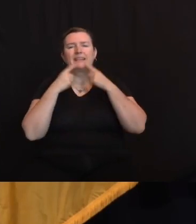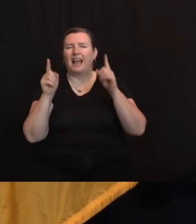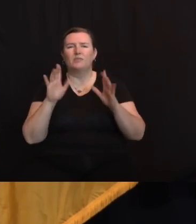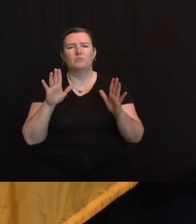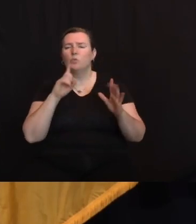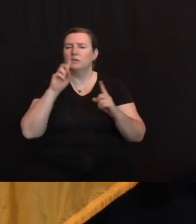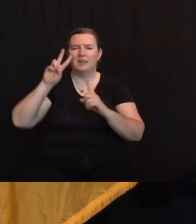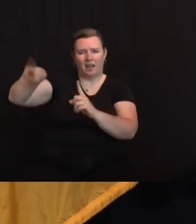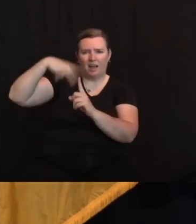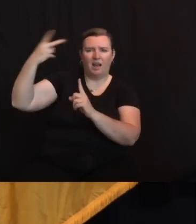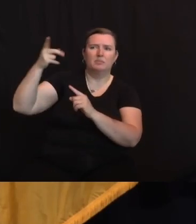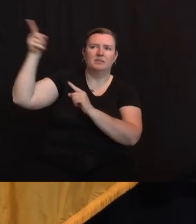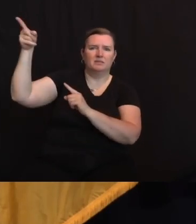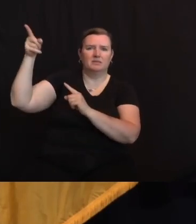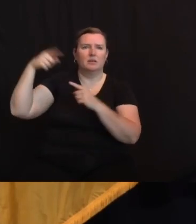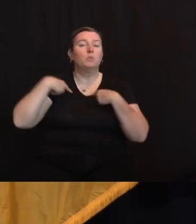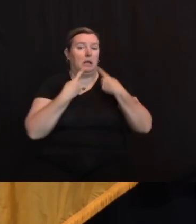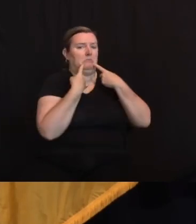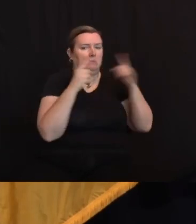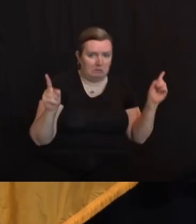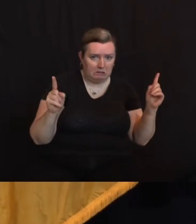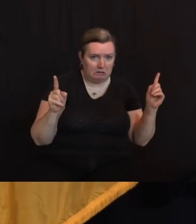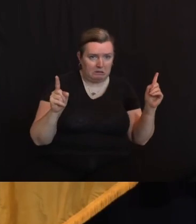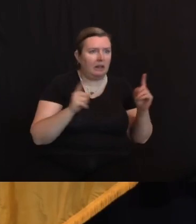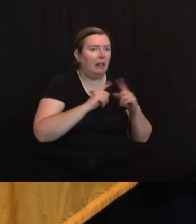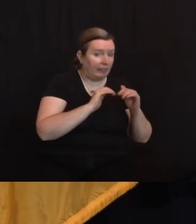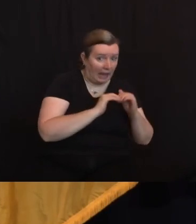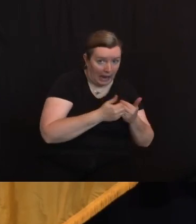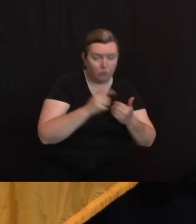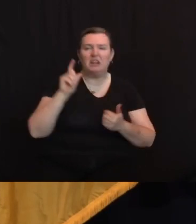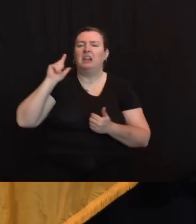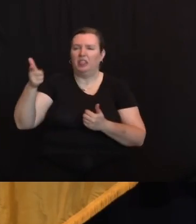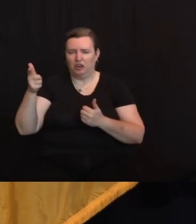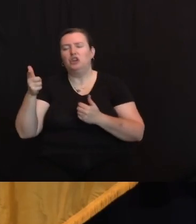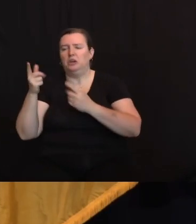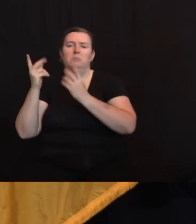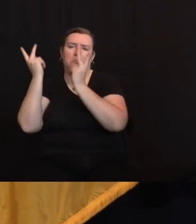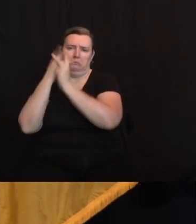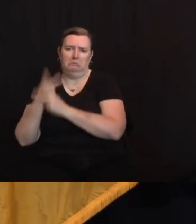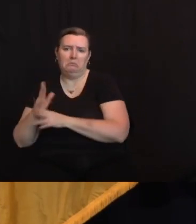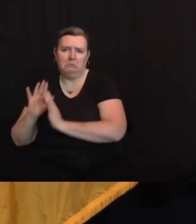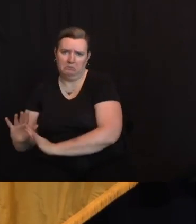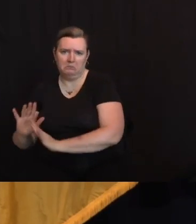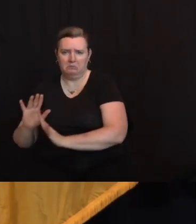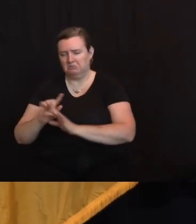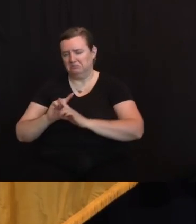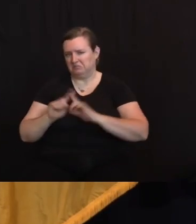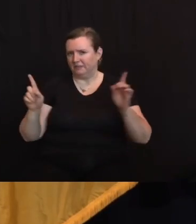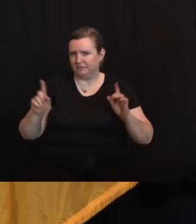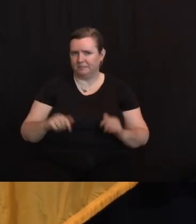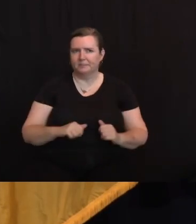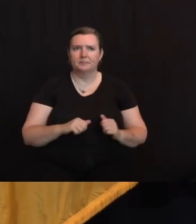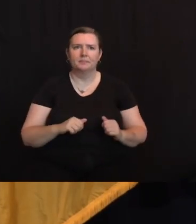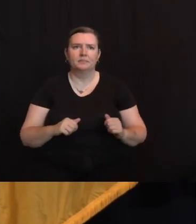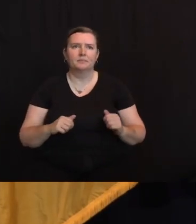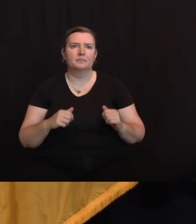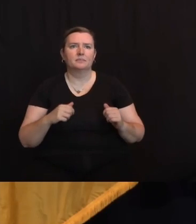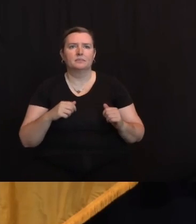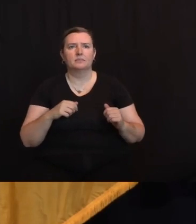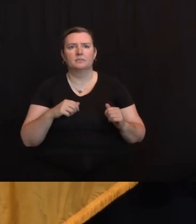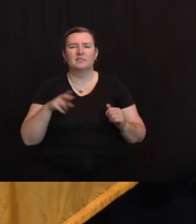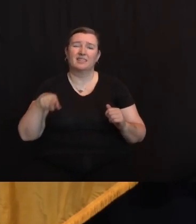case, we wanted to use the bully pulpit, and we've used it every day in that respect. We are the United States of America.